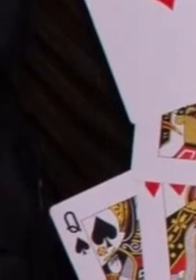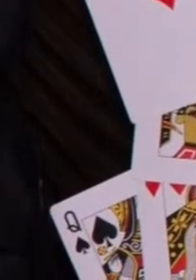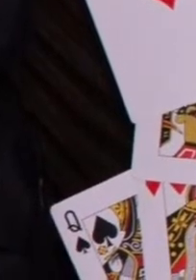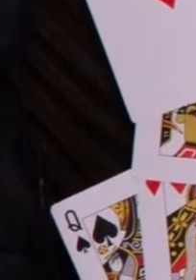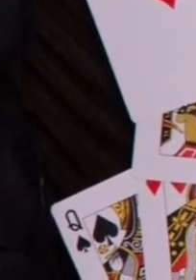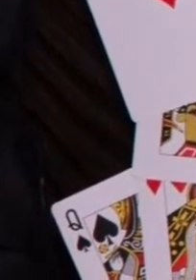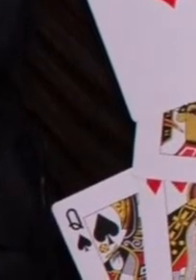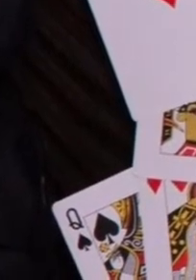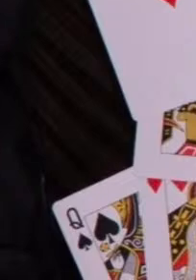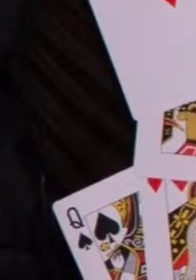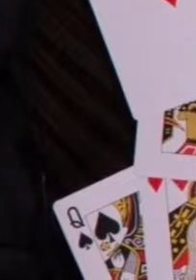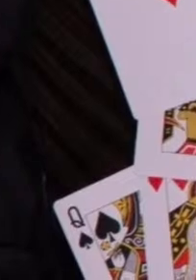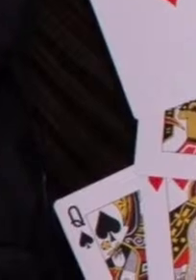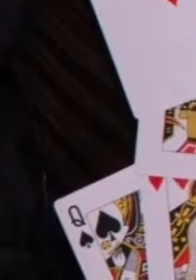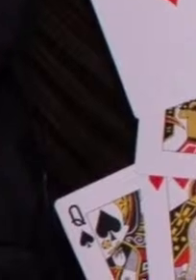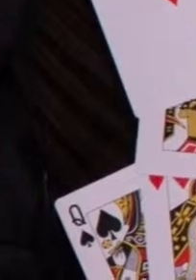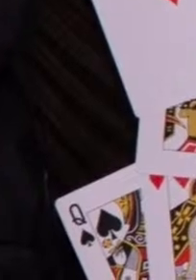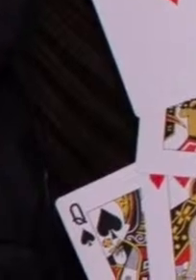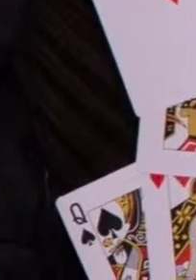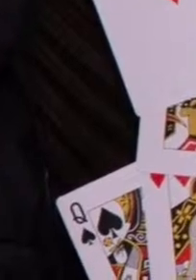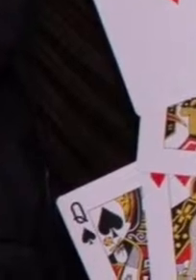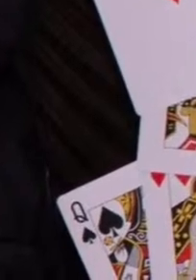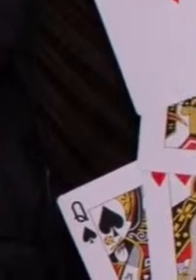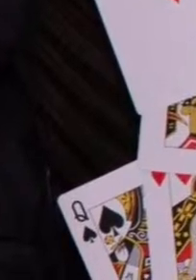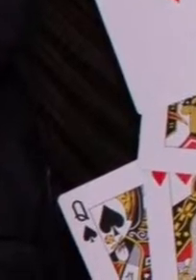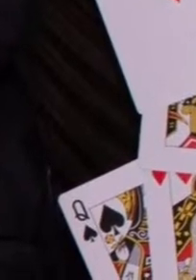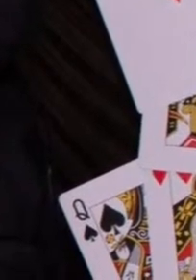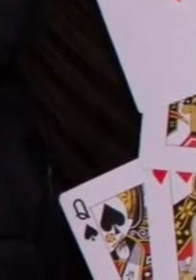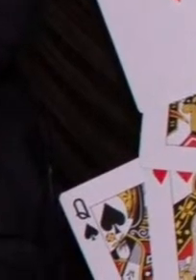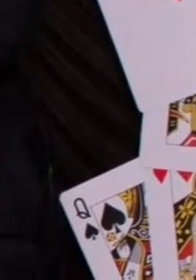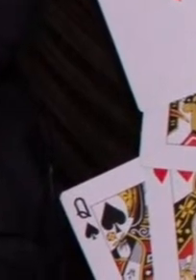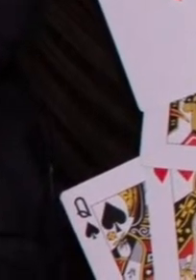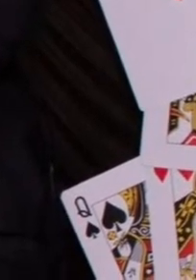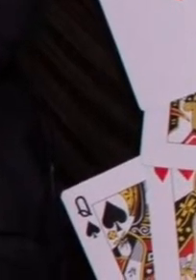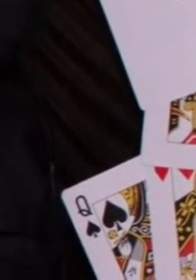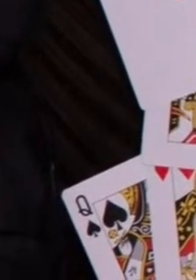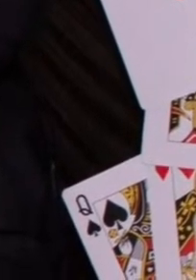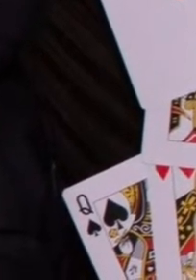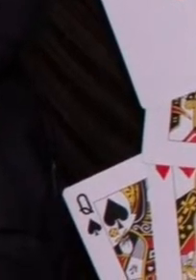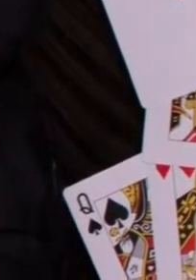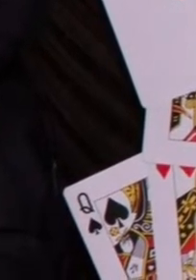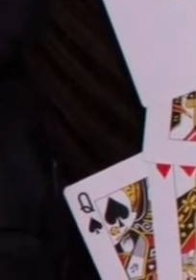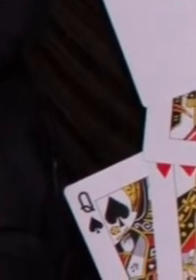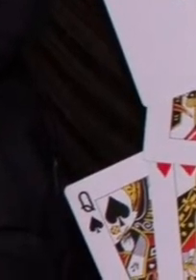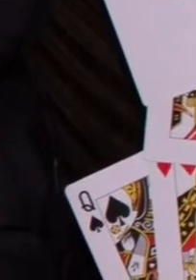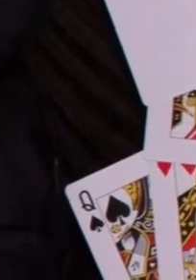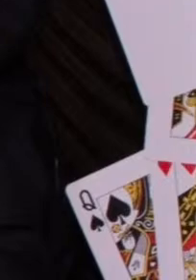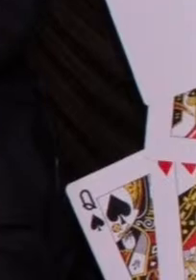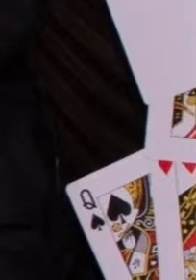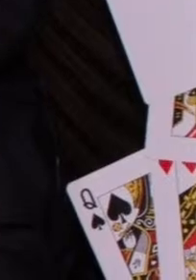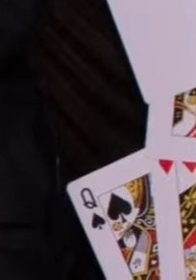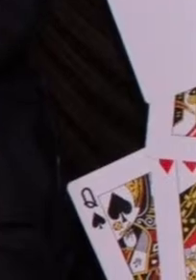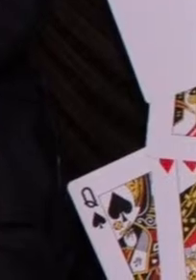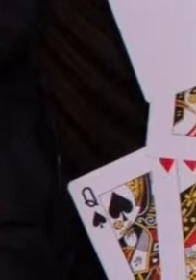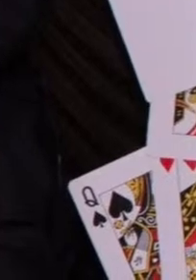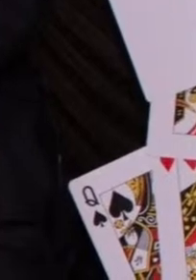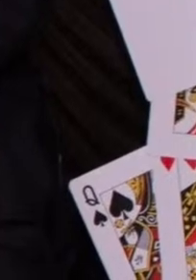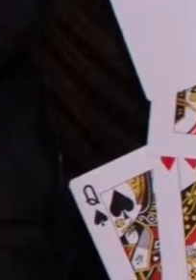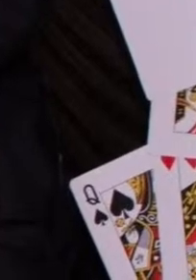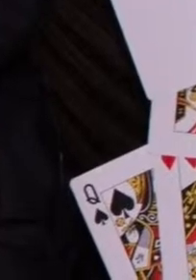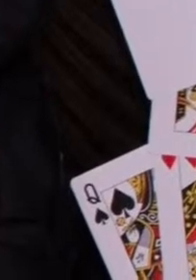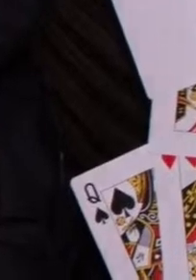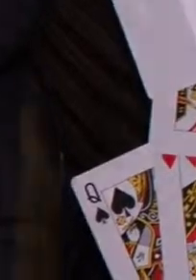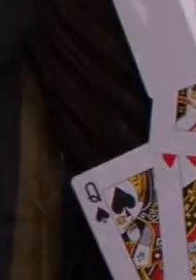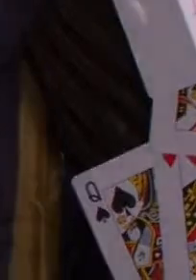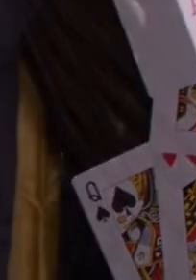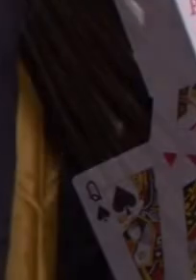old. Maybe we're still young. Maybe you always look back and think it was better than it was. Maybe these are the